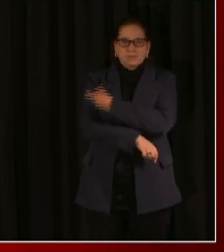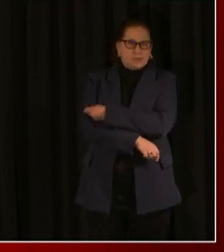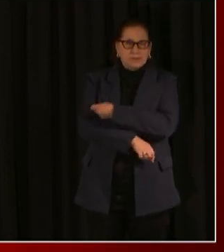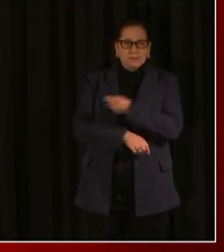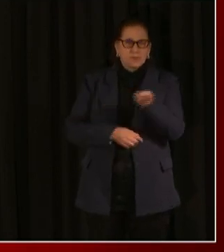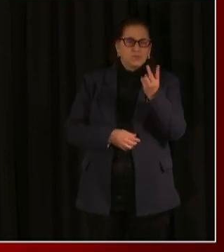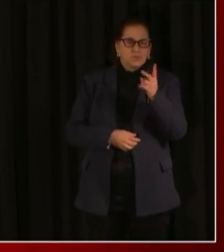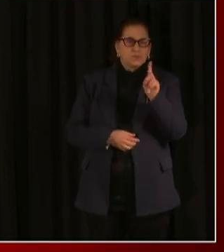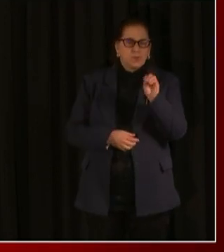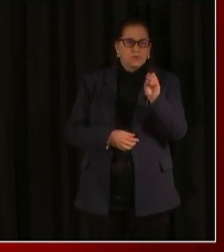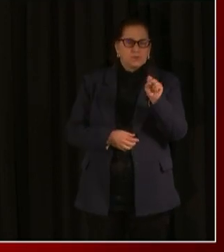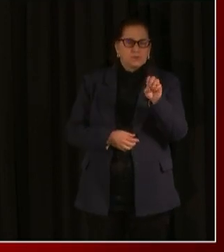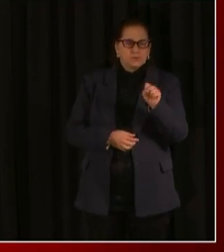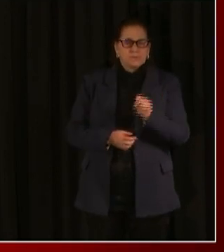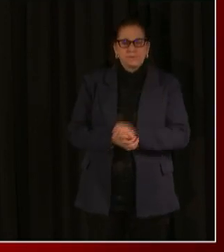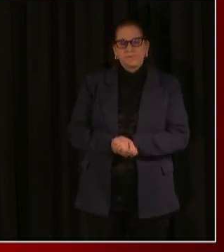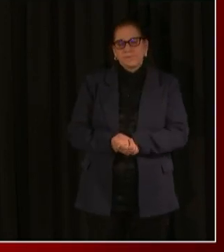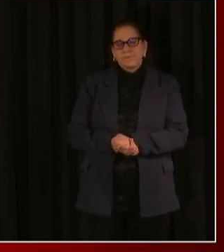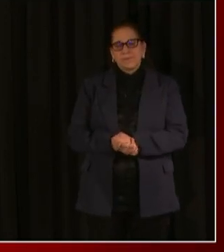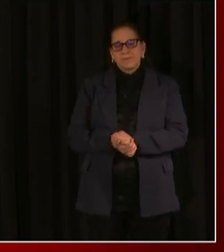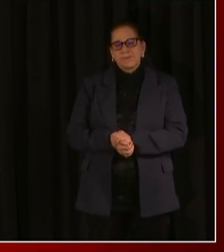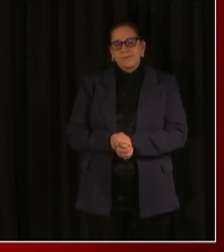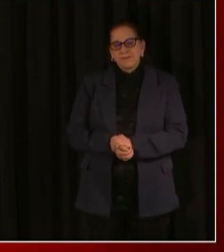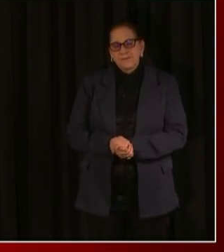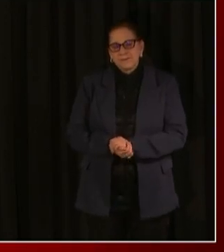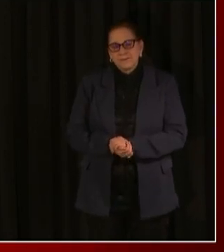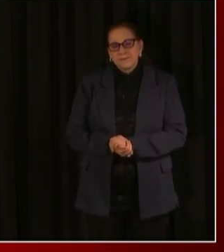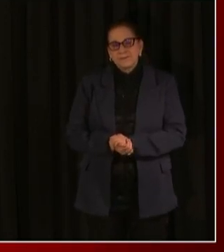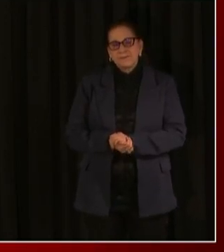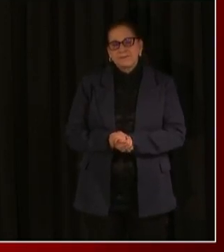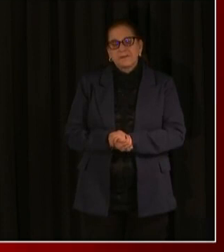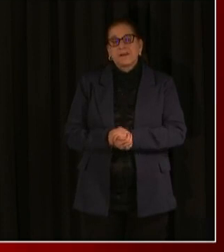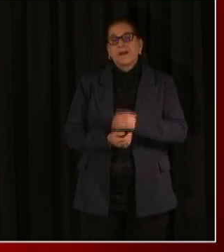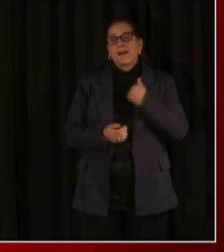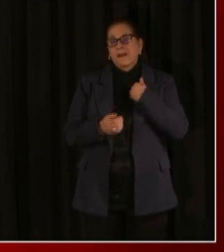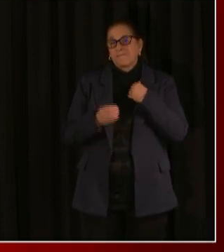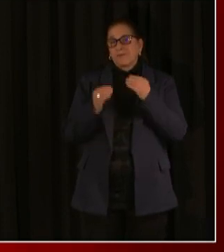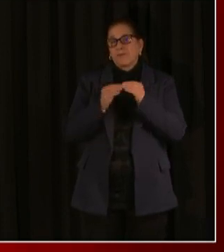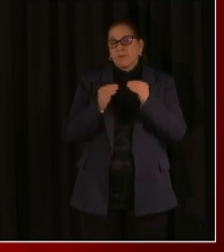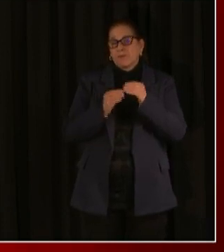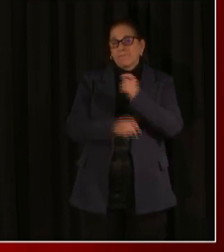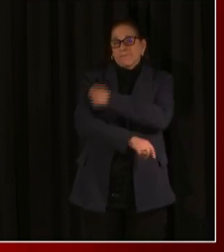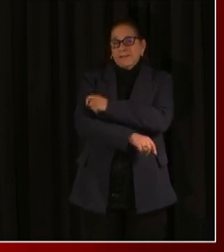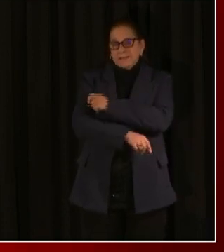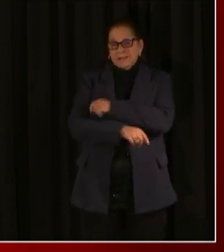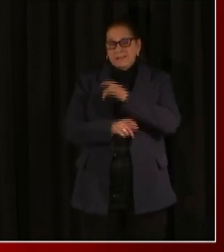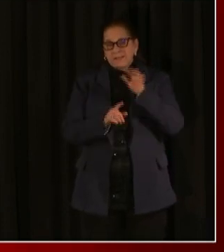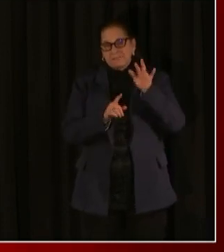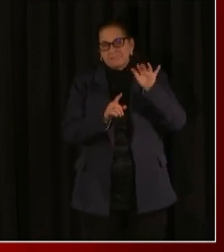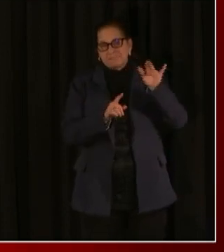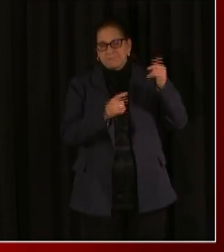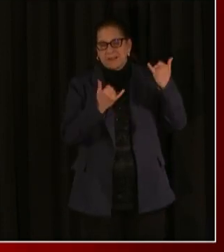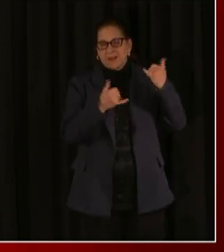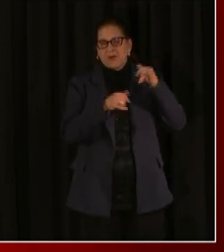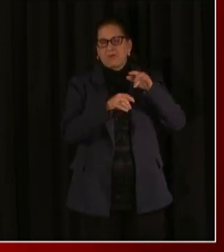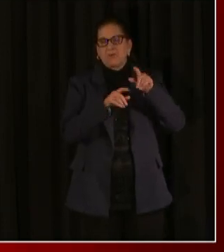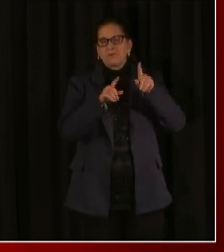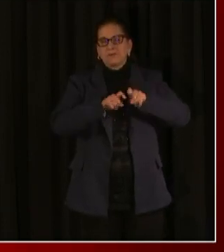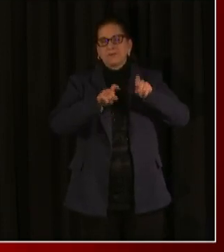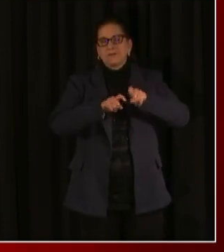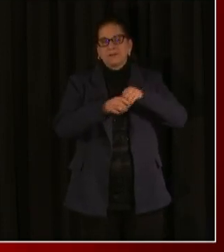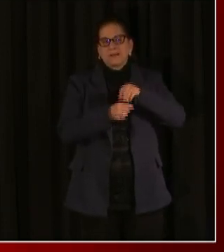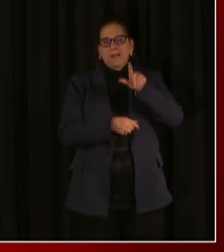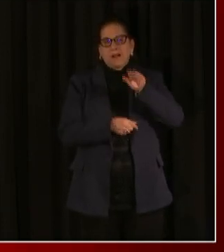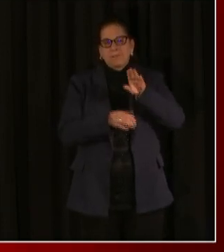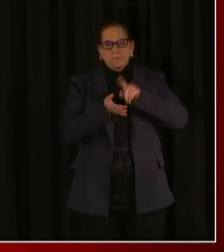those are our 2 doses, and there are more vaccines that are being tested and should be coming available soon. That will be different types